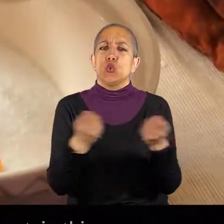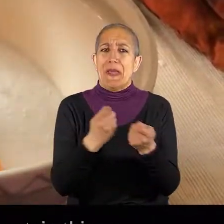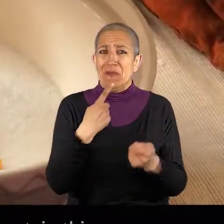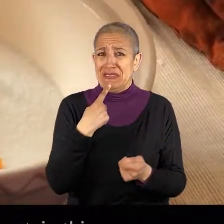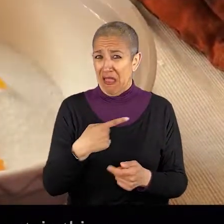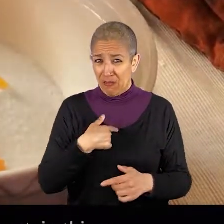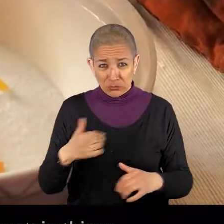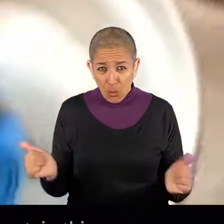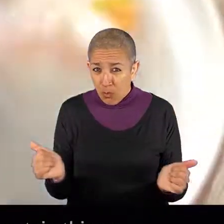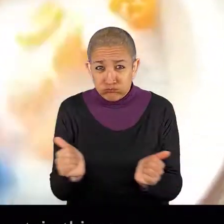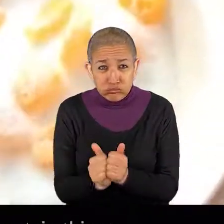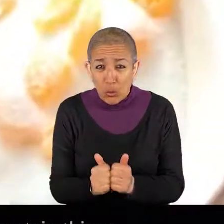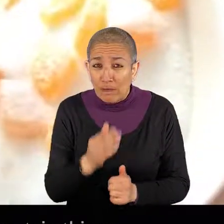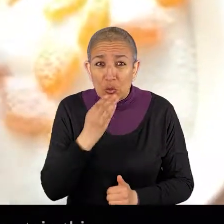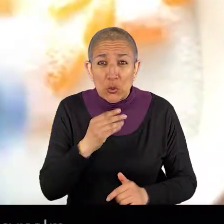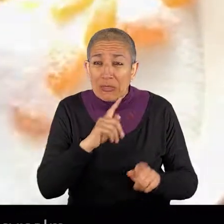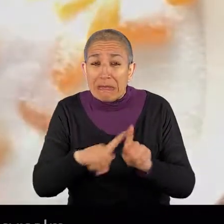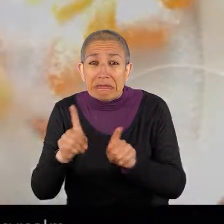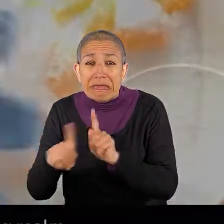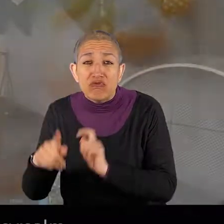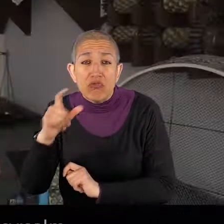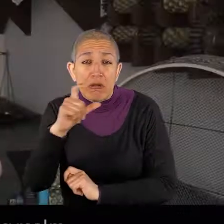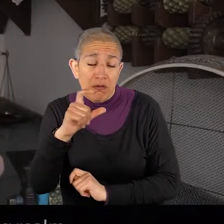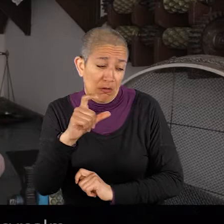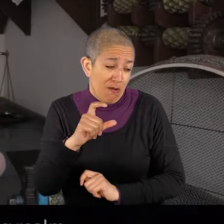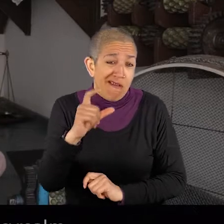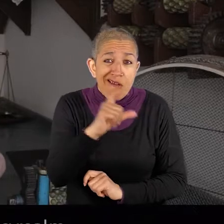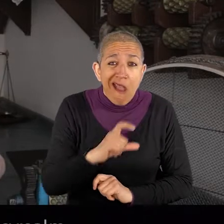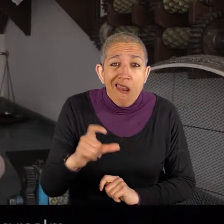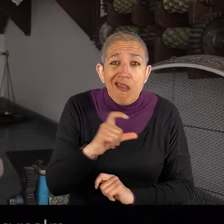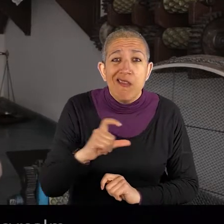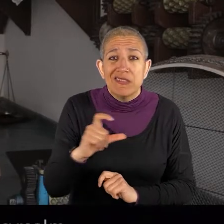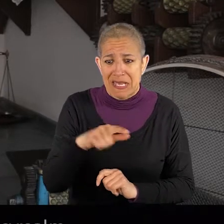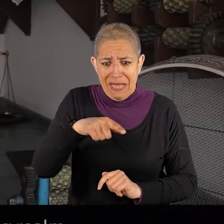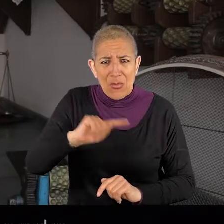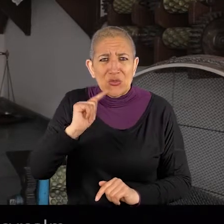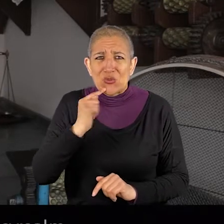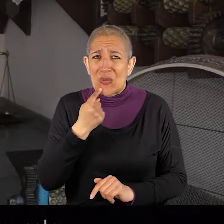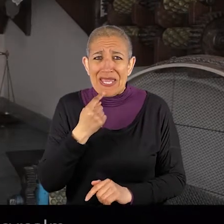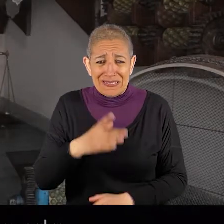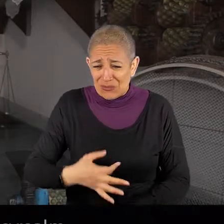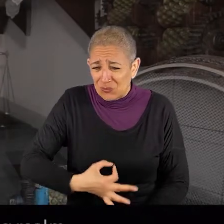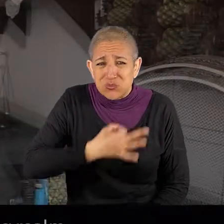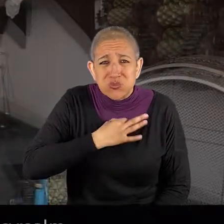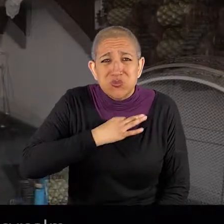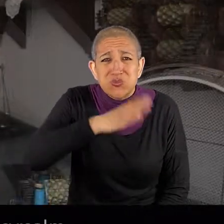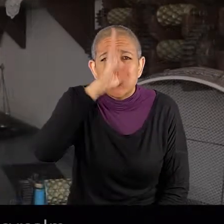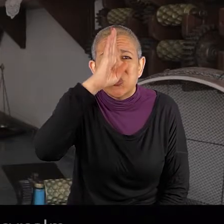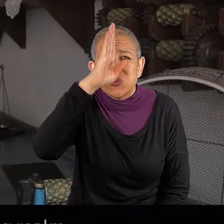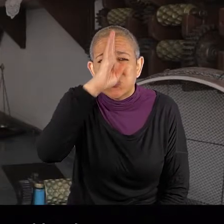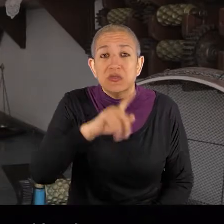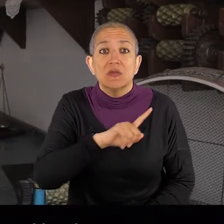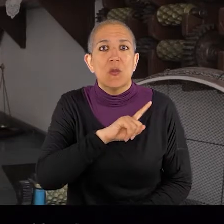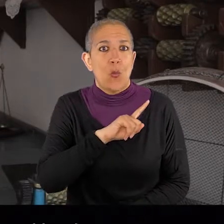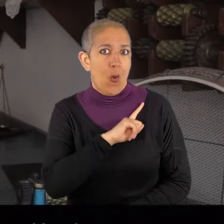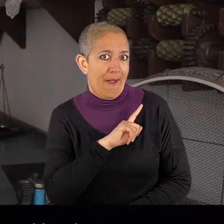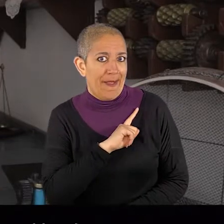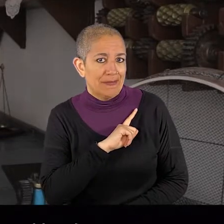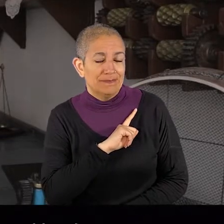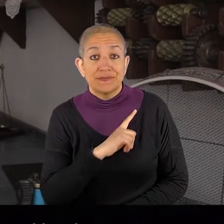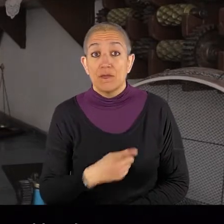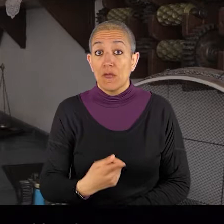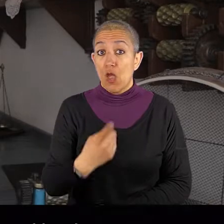did not approve of the use of certain things or poisons within the sweet making realm. For red,